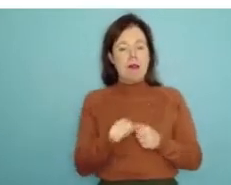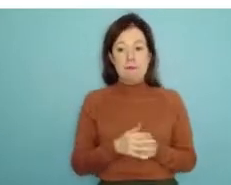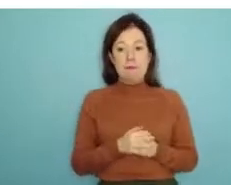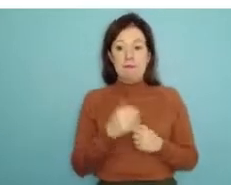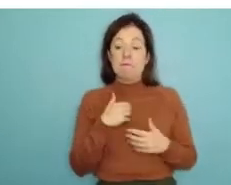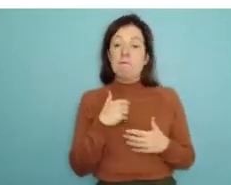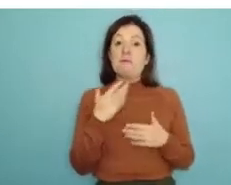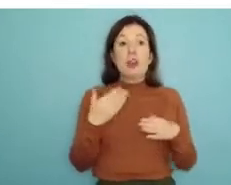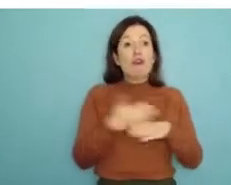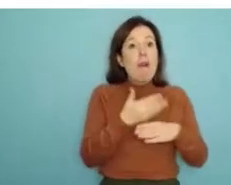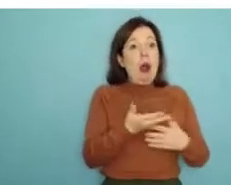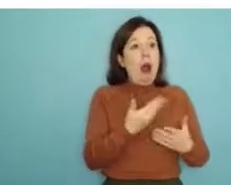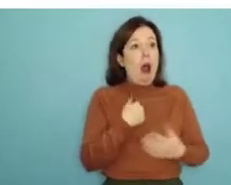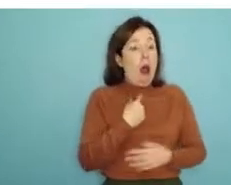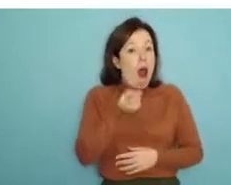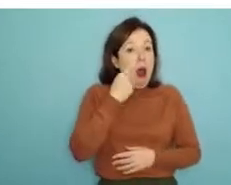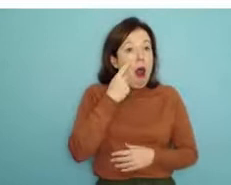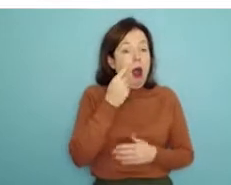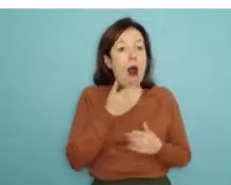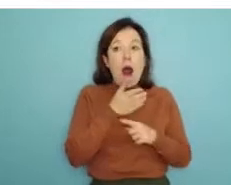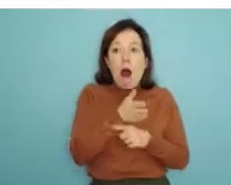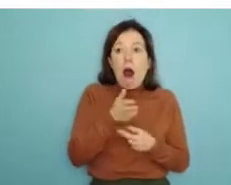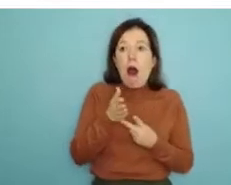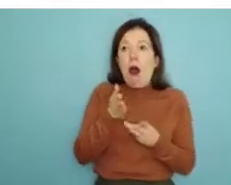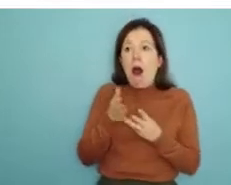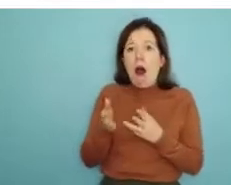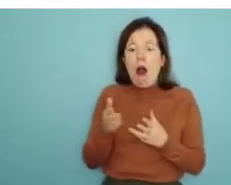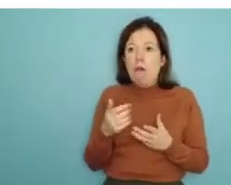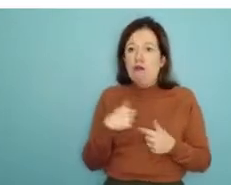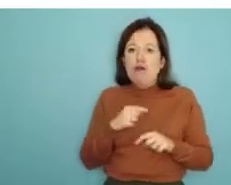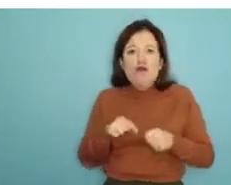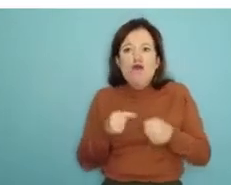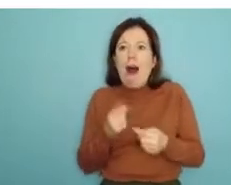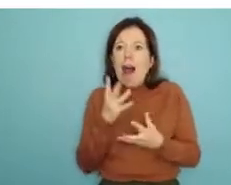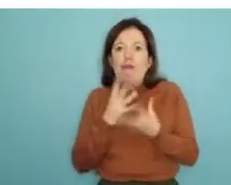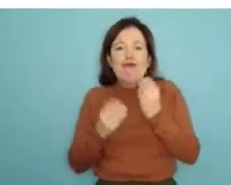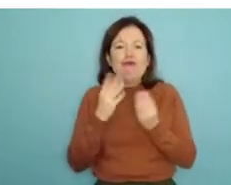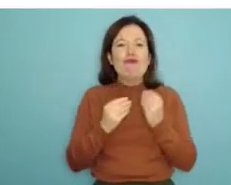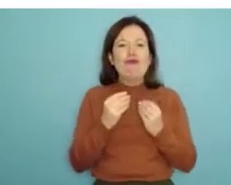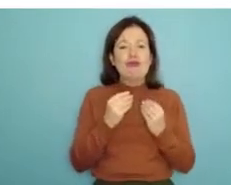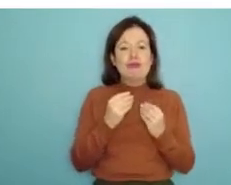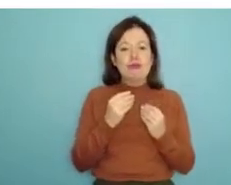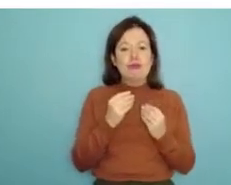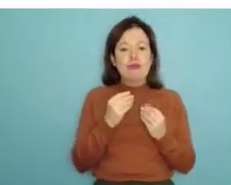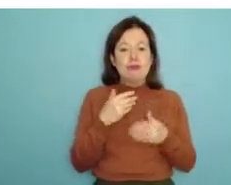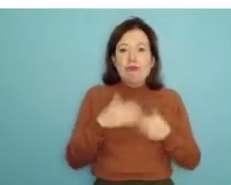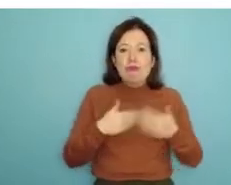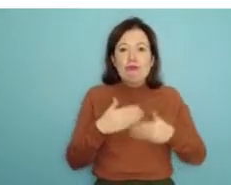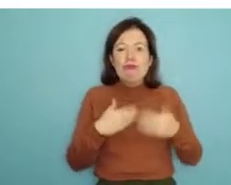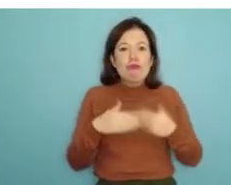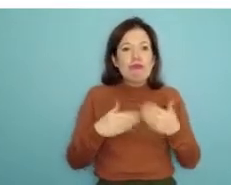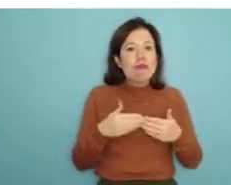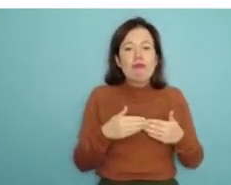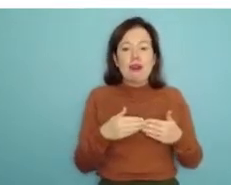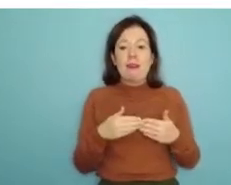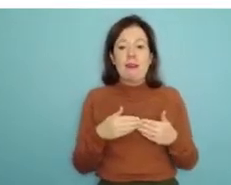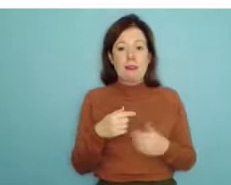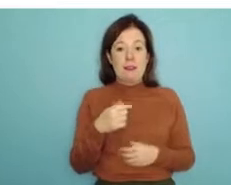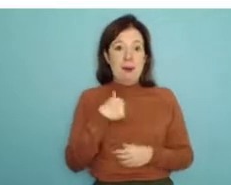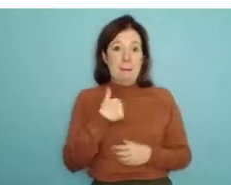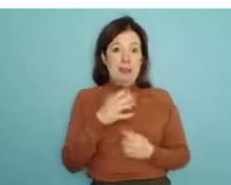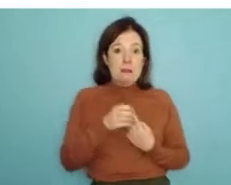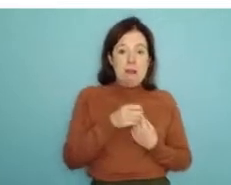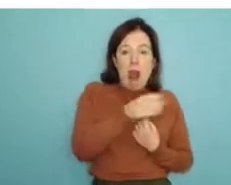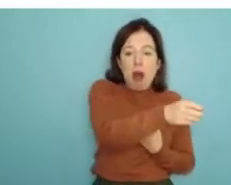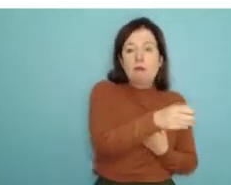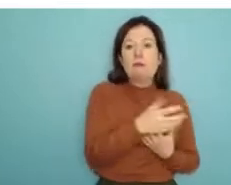opportunities and stretch opportunities within my various roles. So I did secondments, I